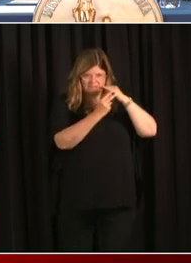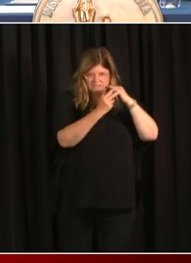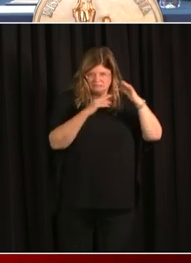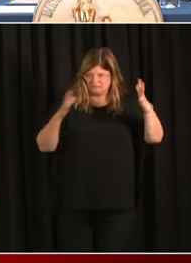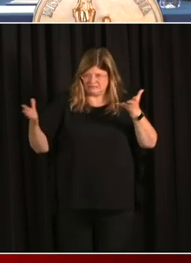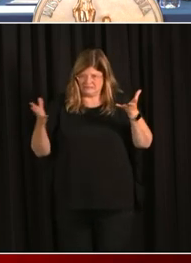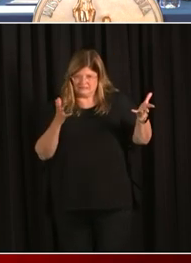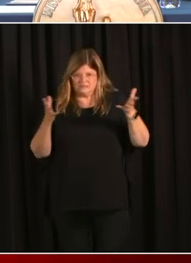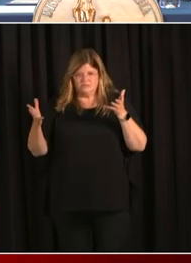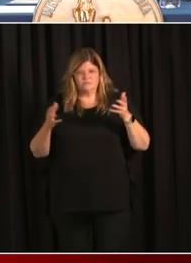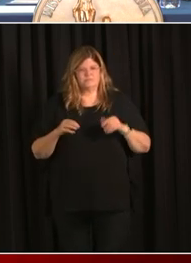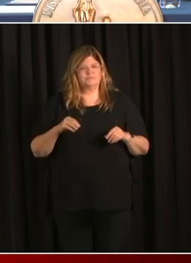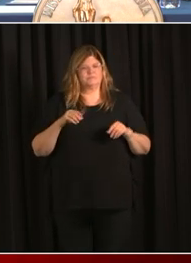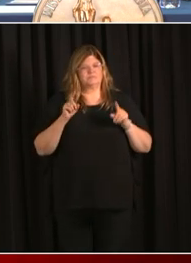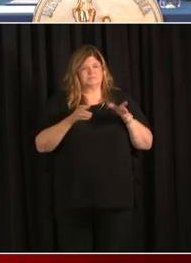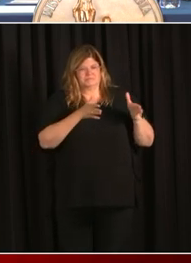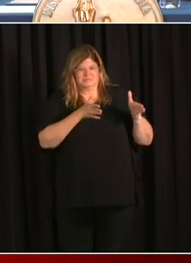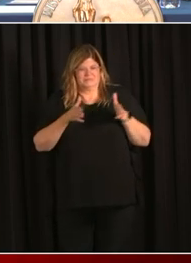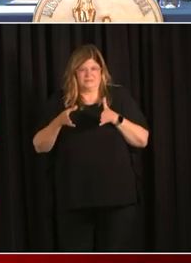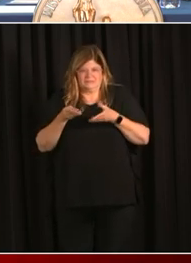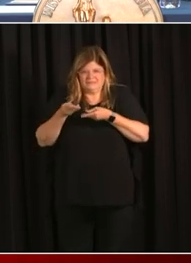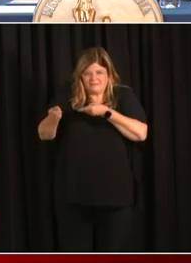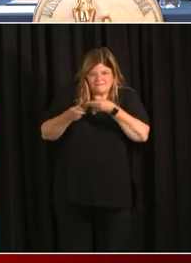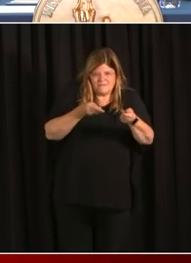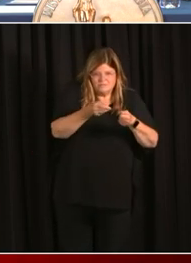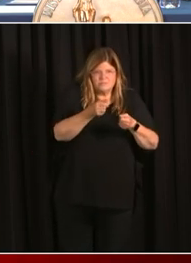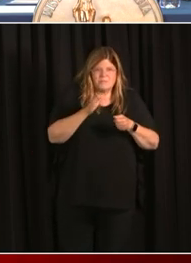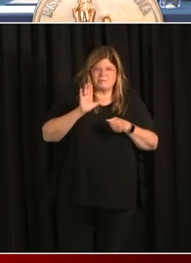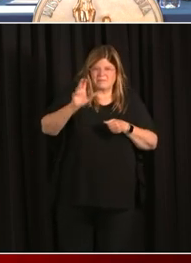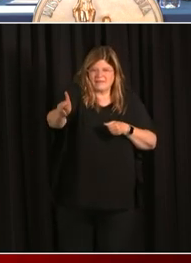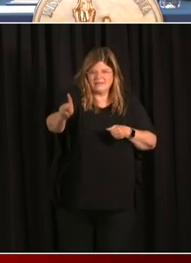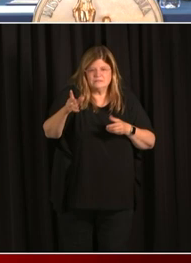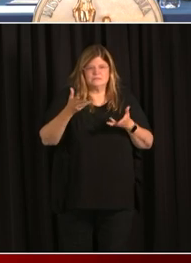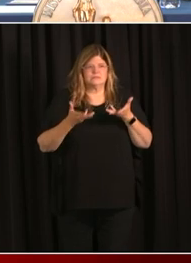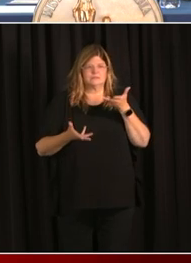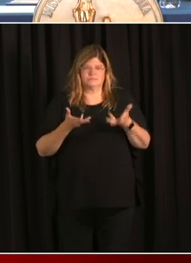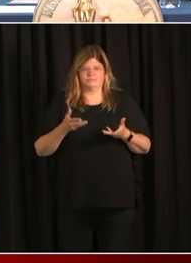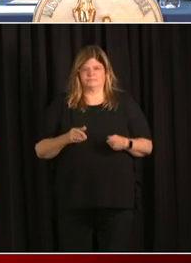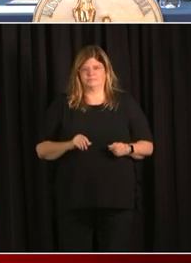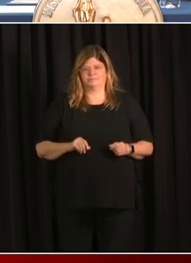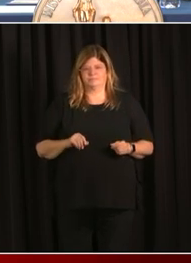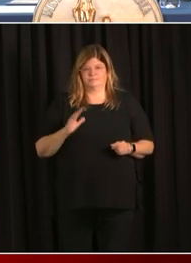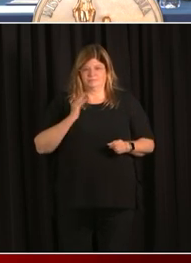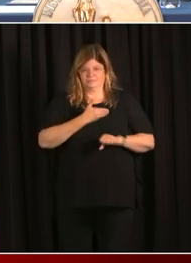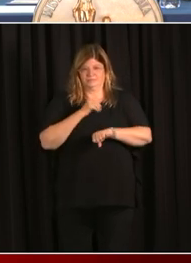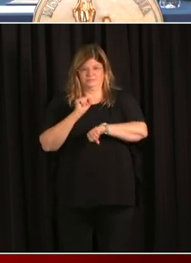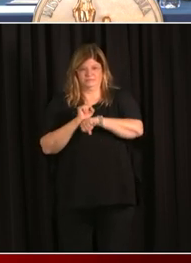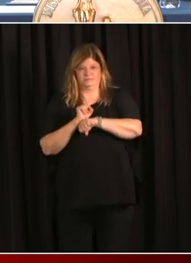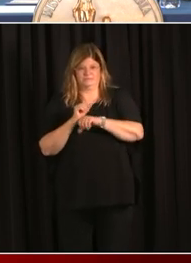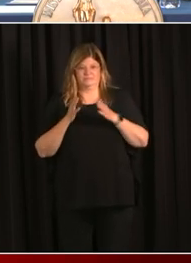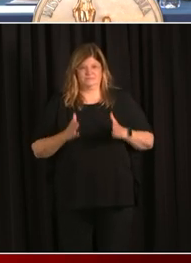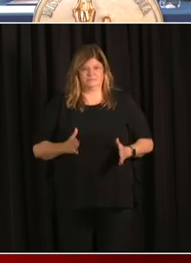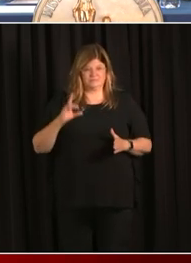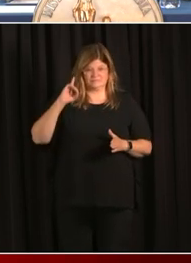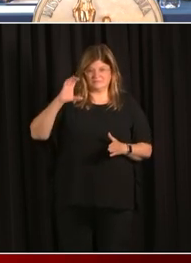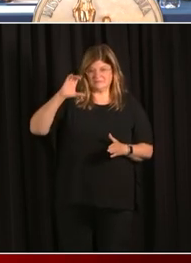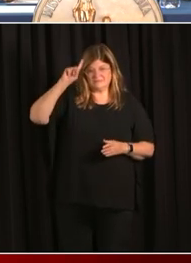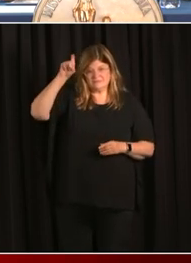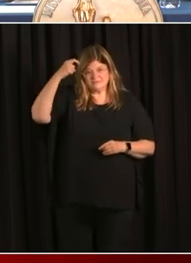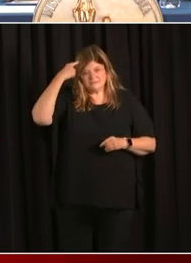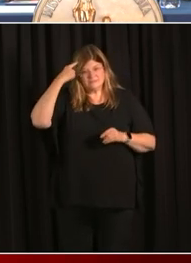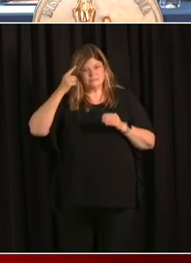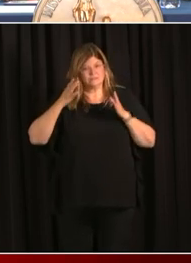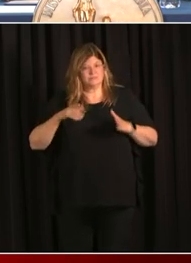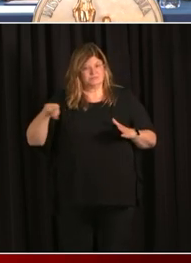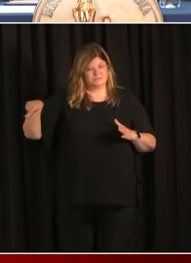plan to pay those reserves back. And we've asked our workers, our DC government employees,